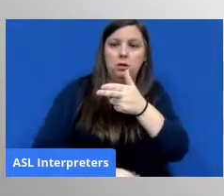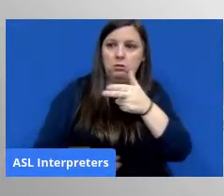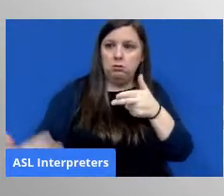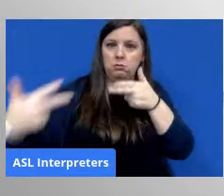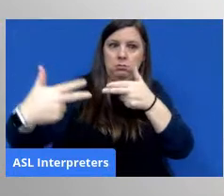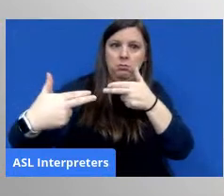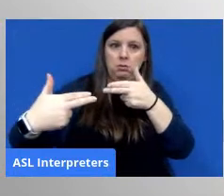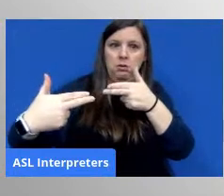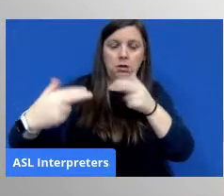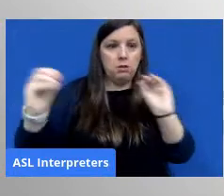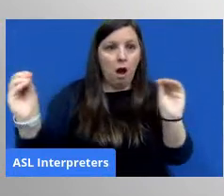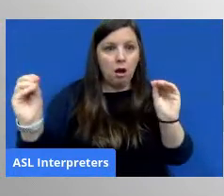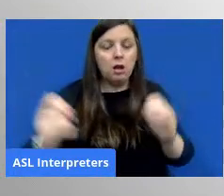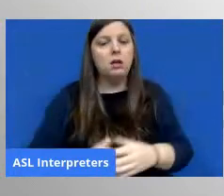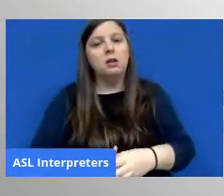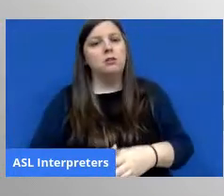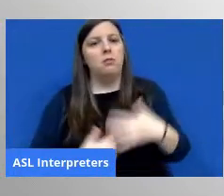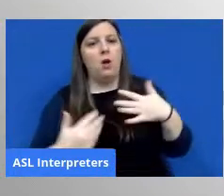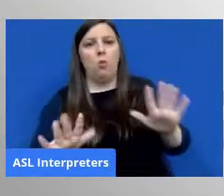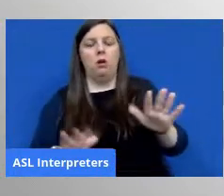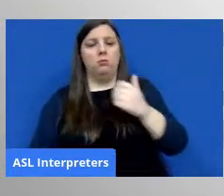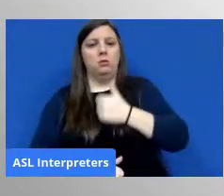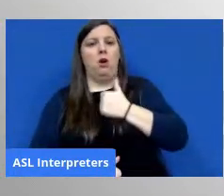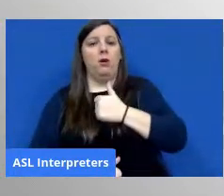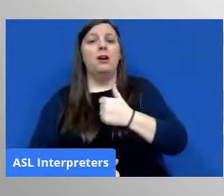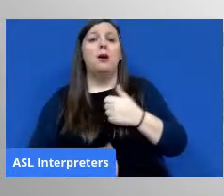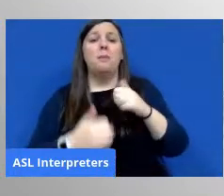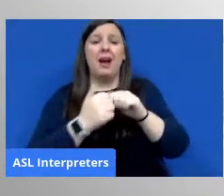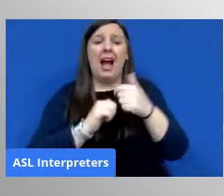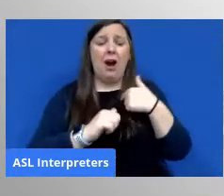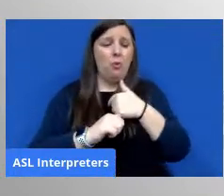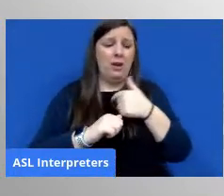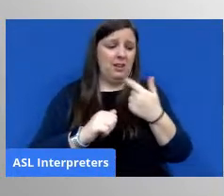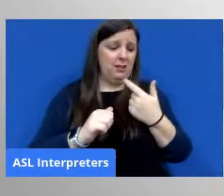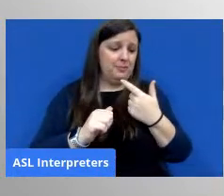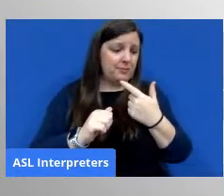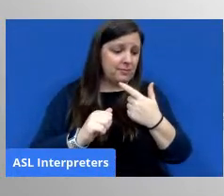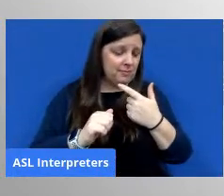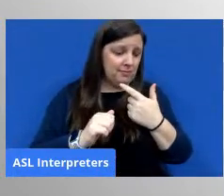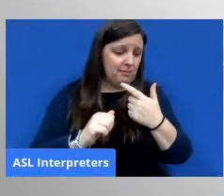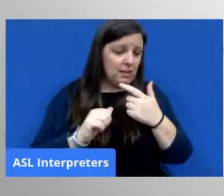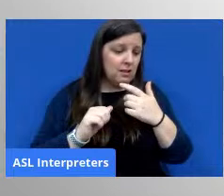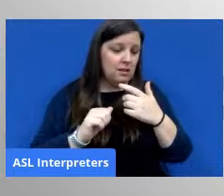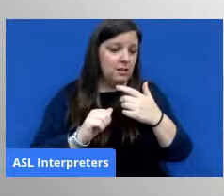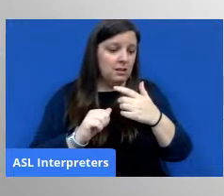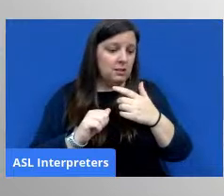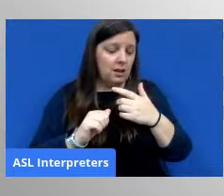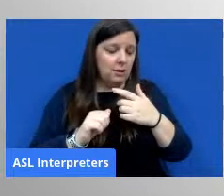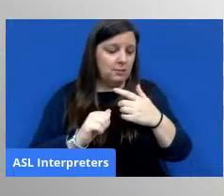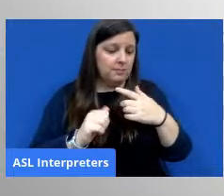do something else with the operation and how we implement that, I think there's another process for that.